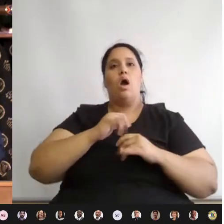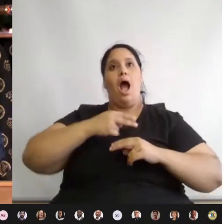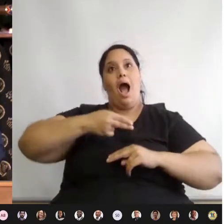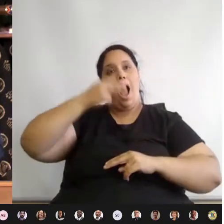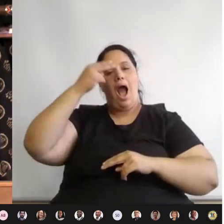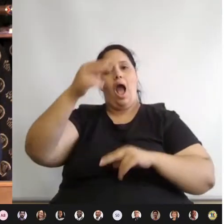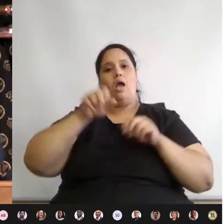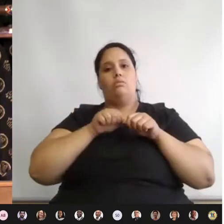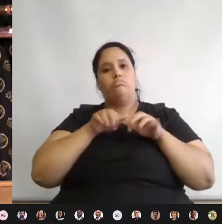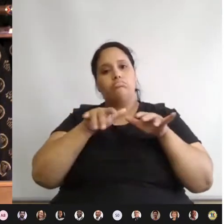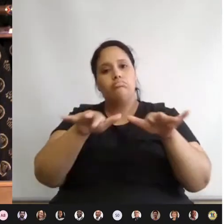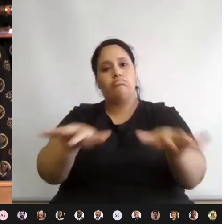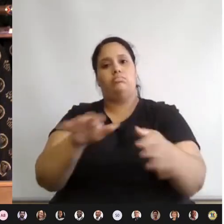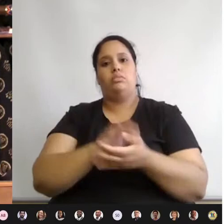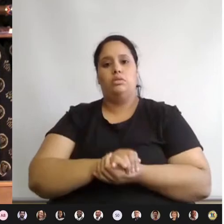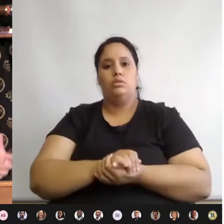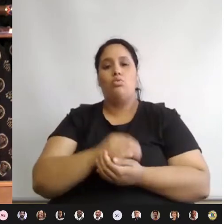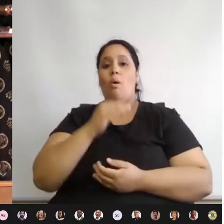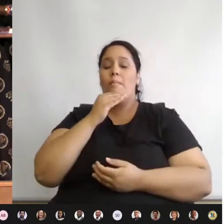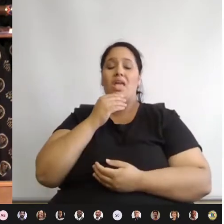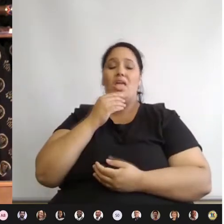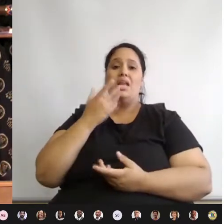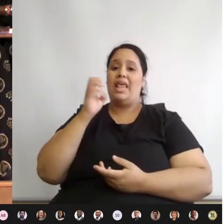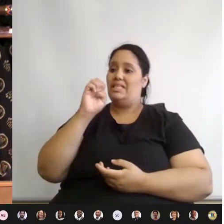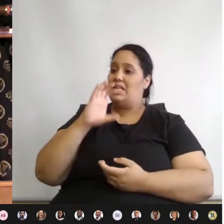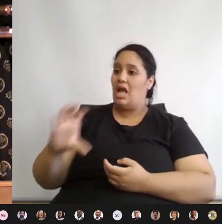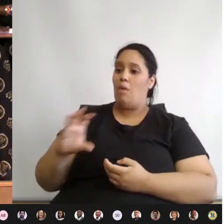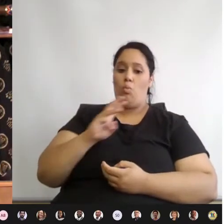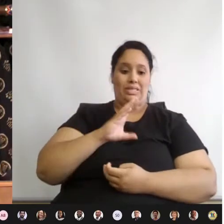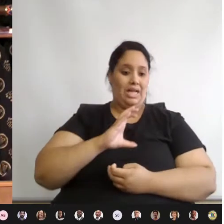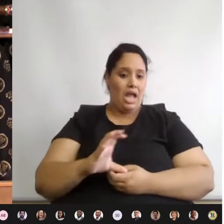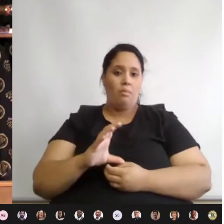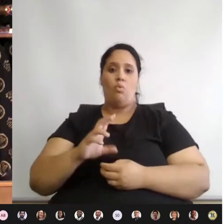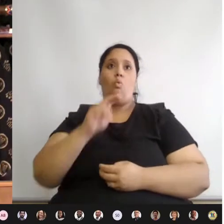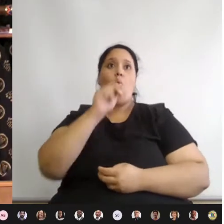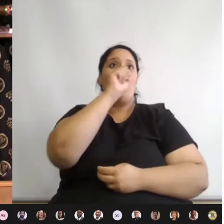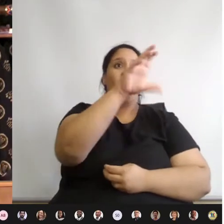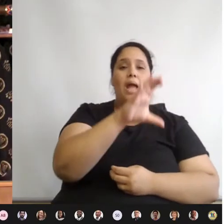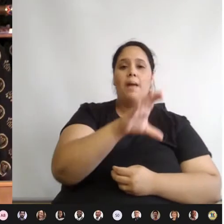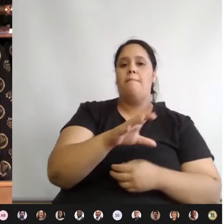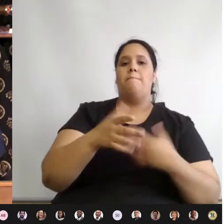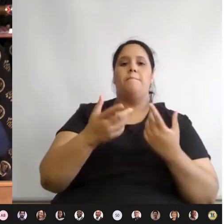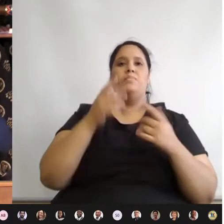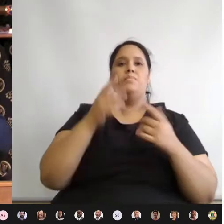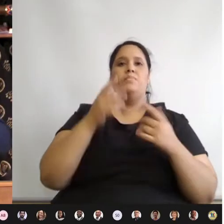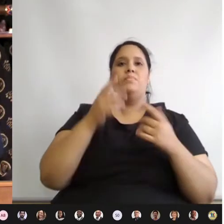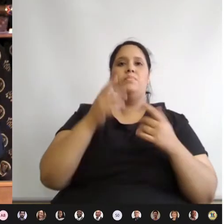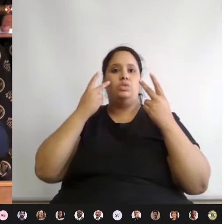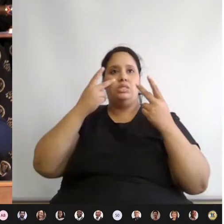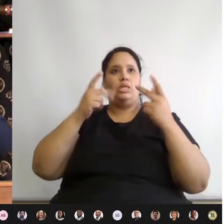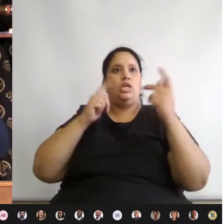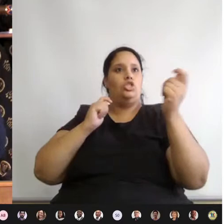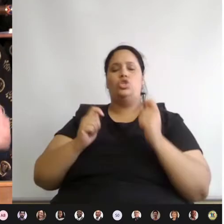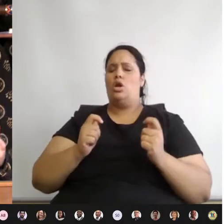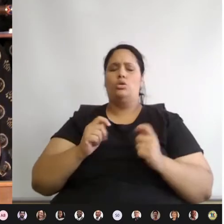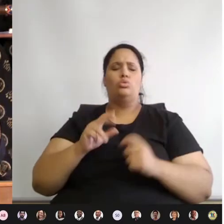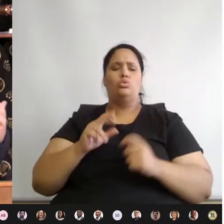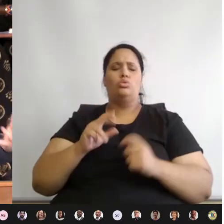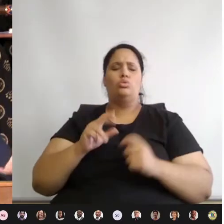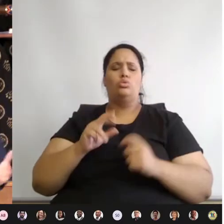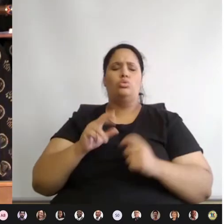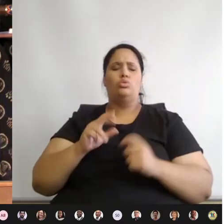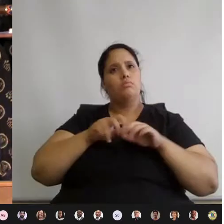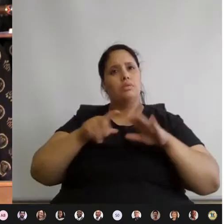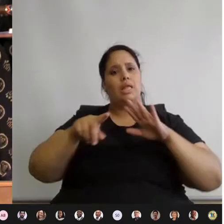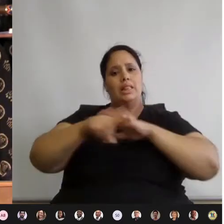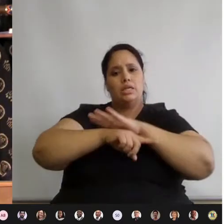And so it's just not the Eastern Cape or the Western Cape or the Northern Cape that needs to see these differentials. We need to see them across our districts and